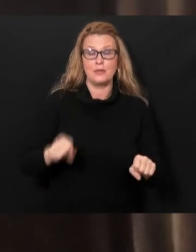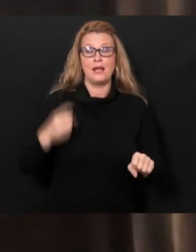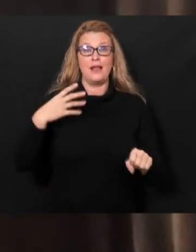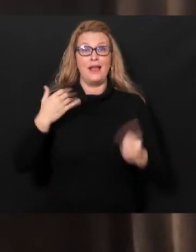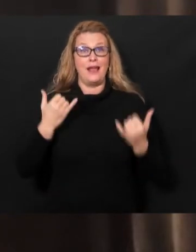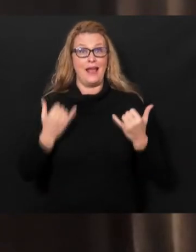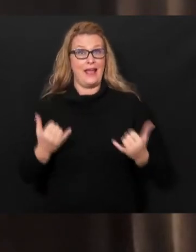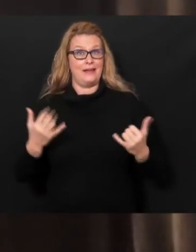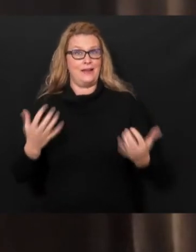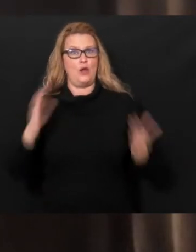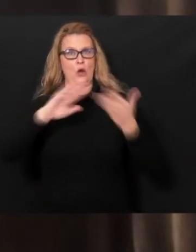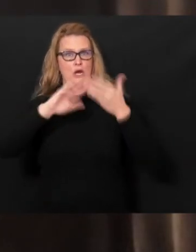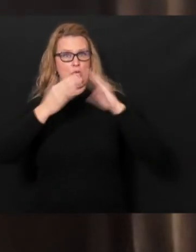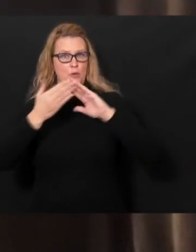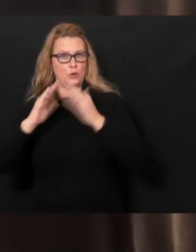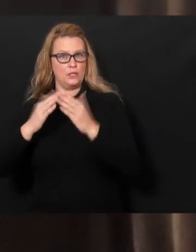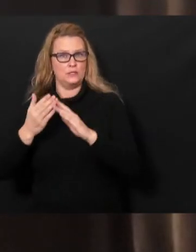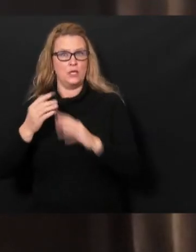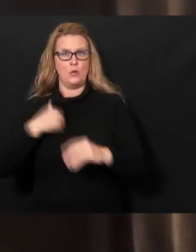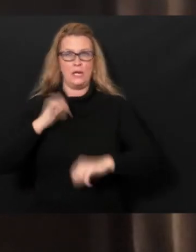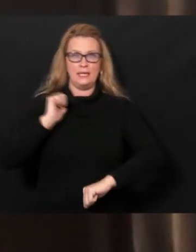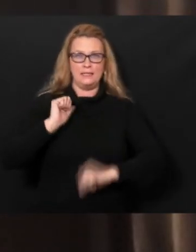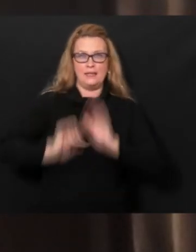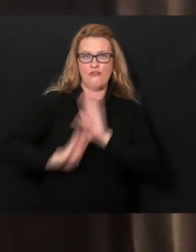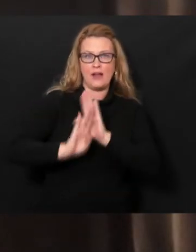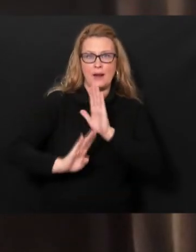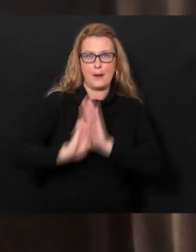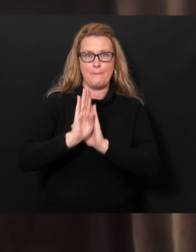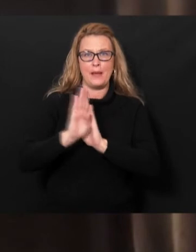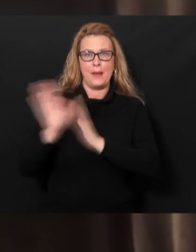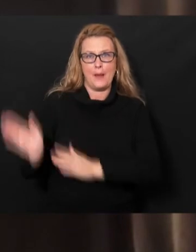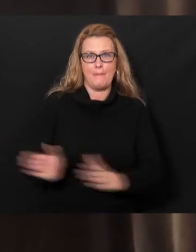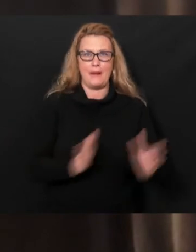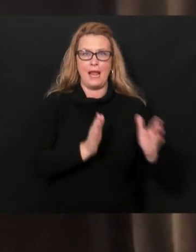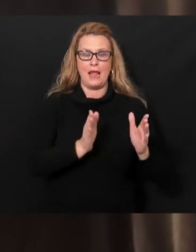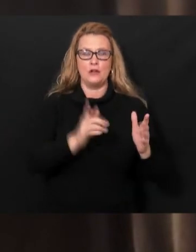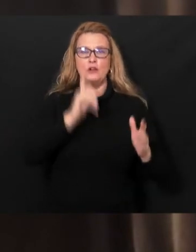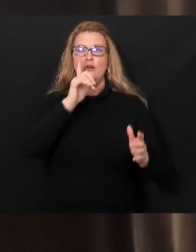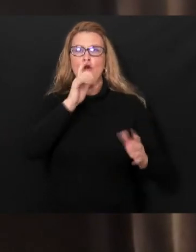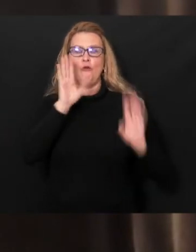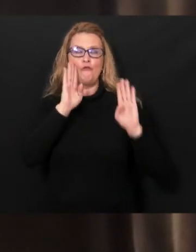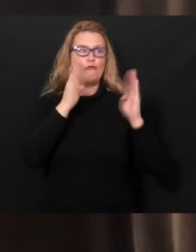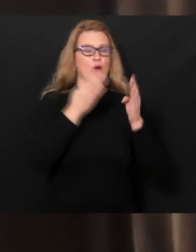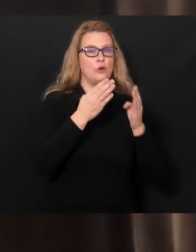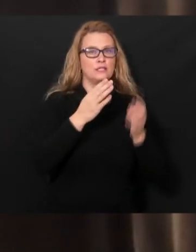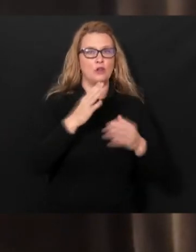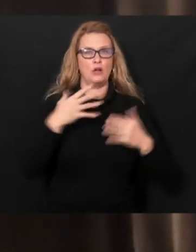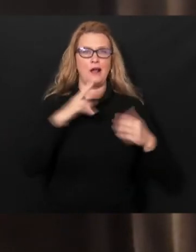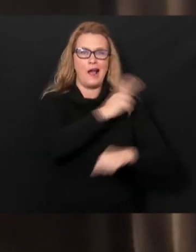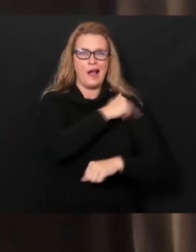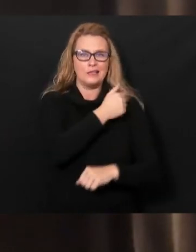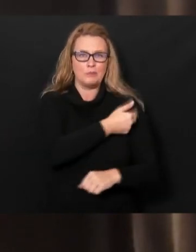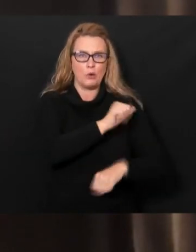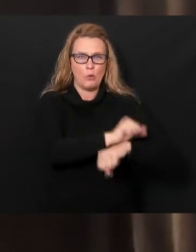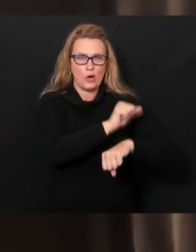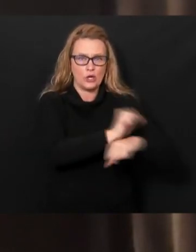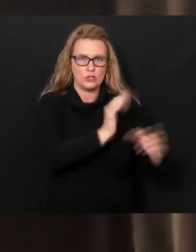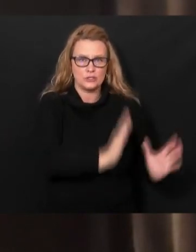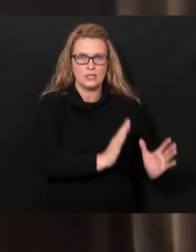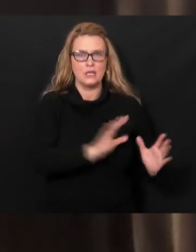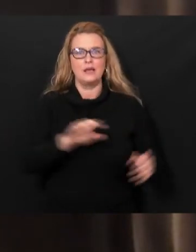a priority scheme that focused on hospital workers and nursing home residents and other